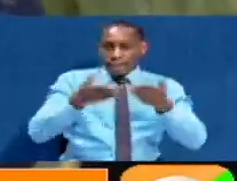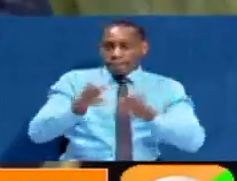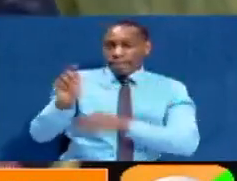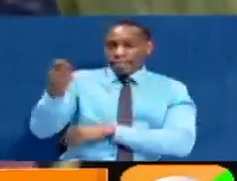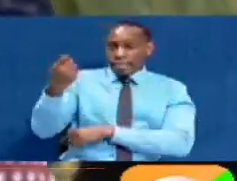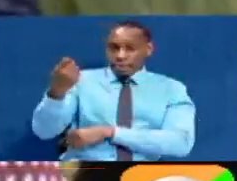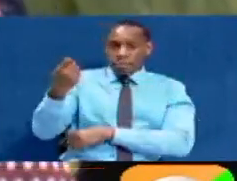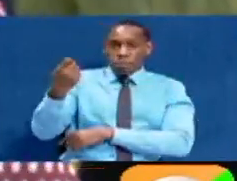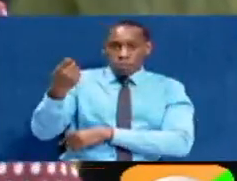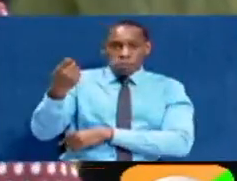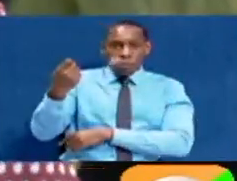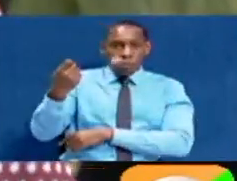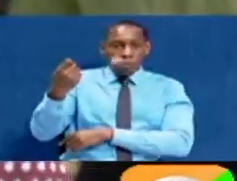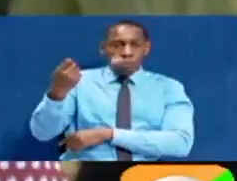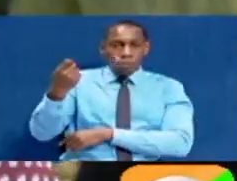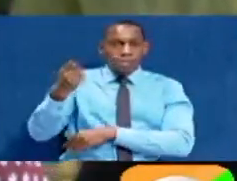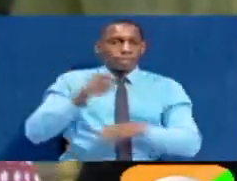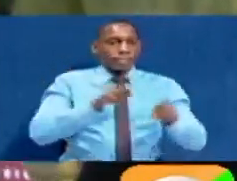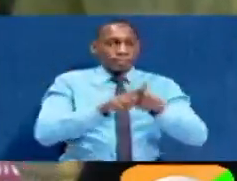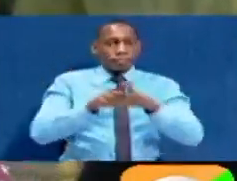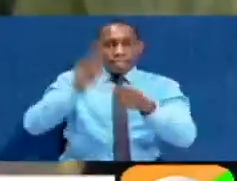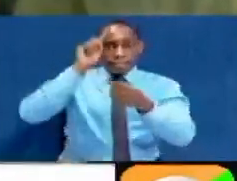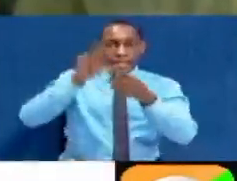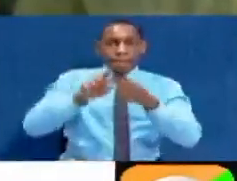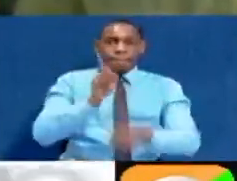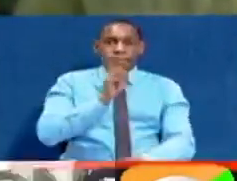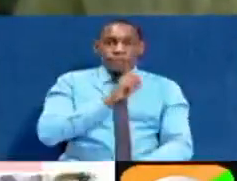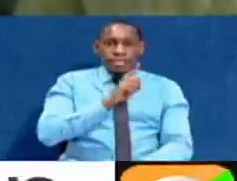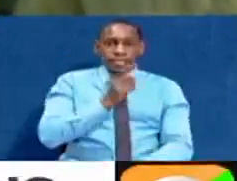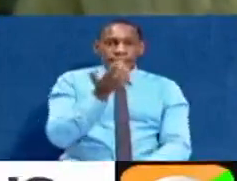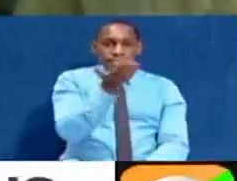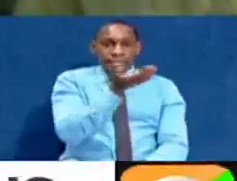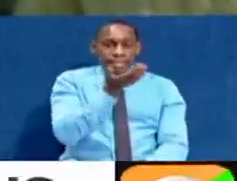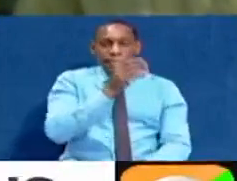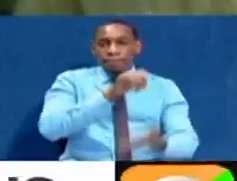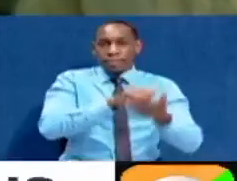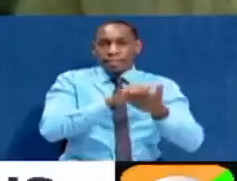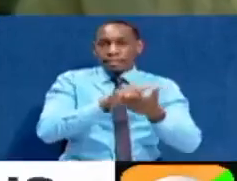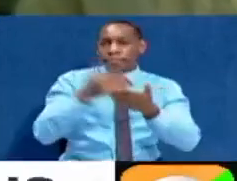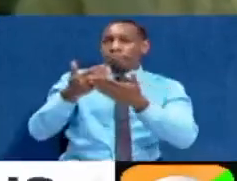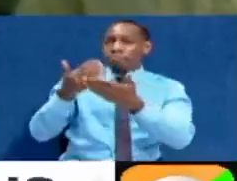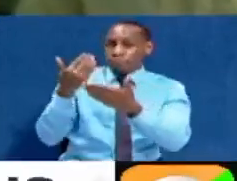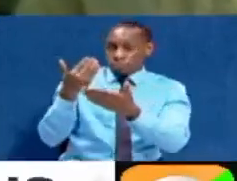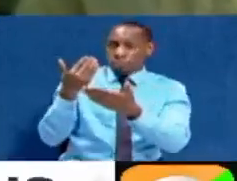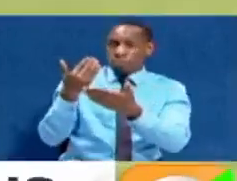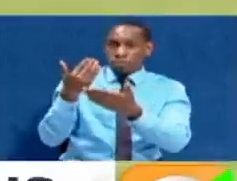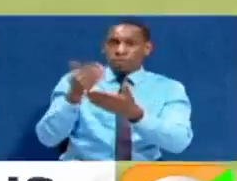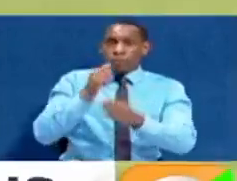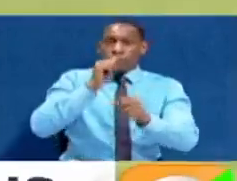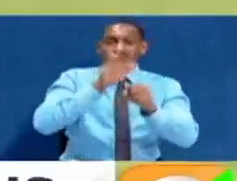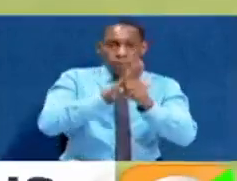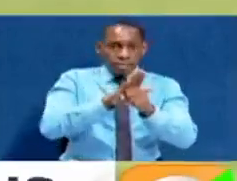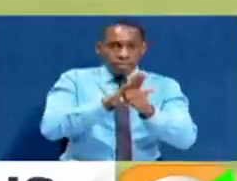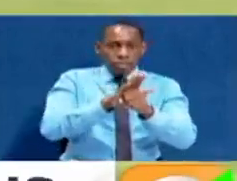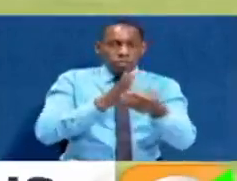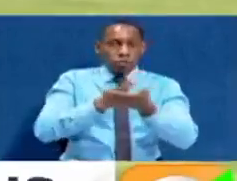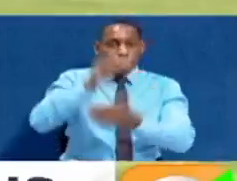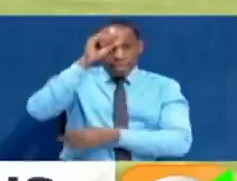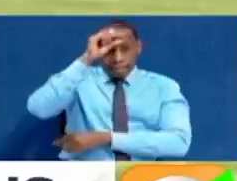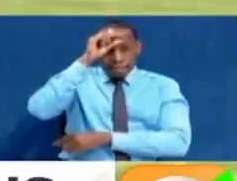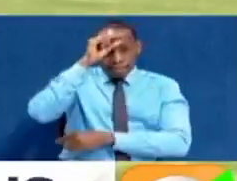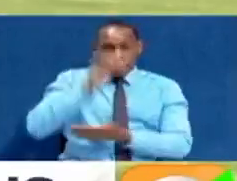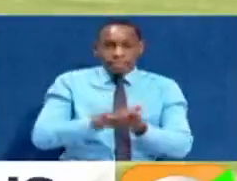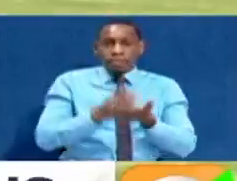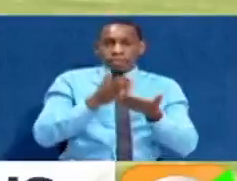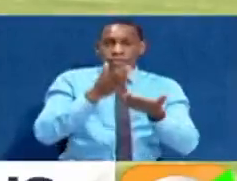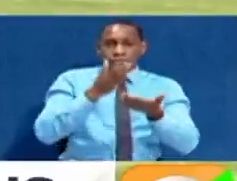country. And we also intend to complete the stadia that had been promised by government.